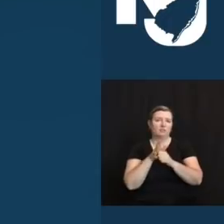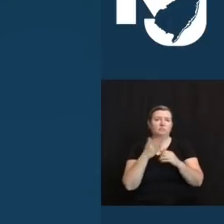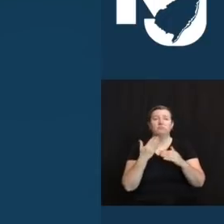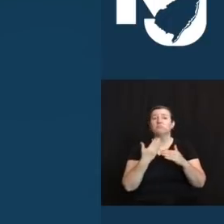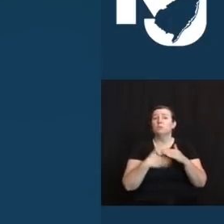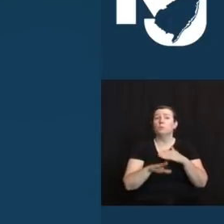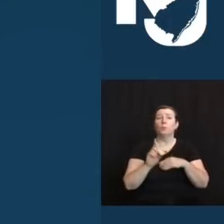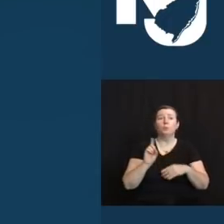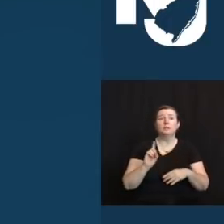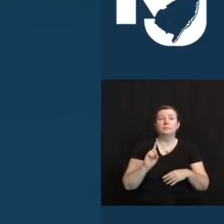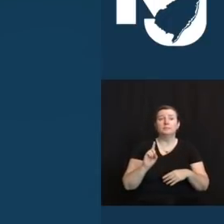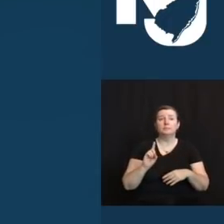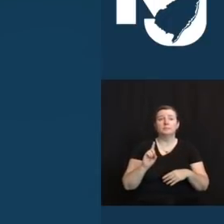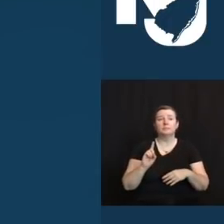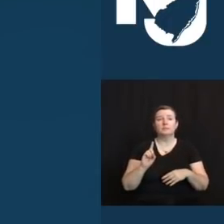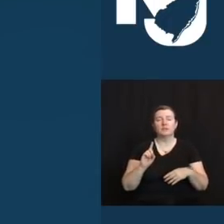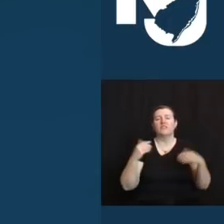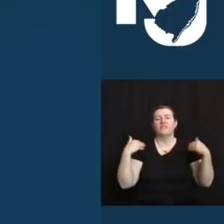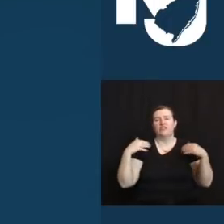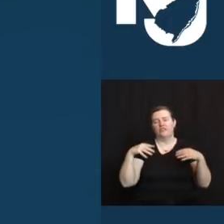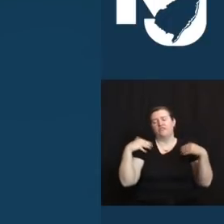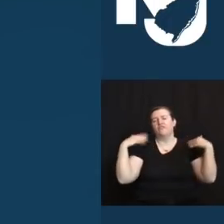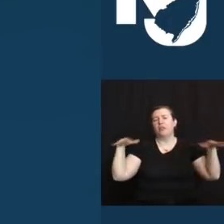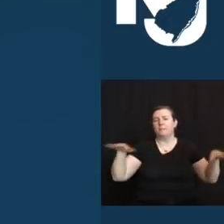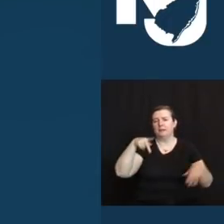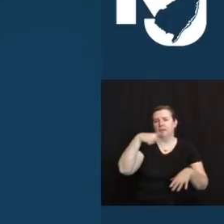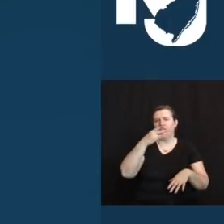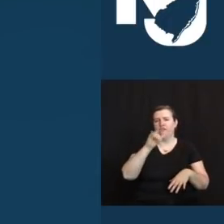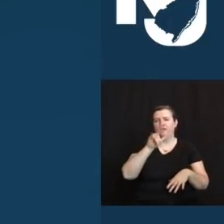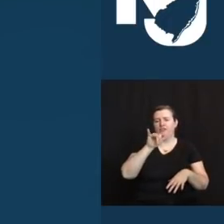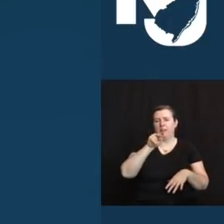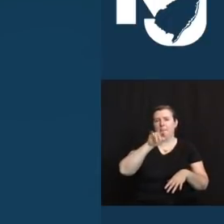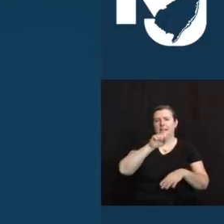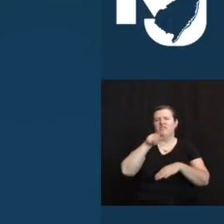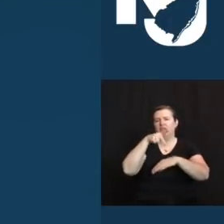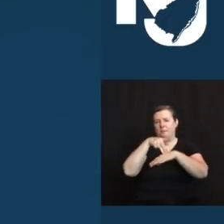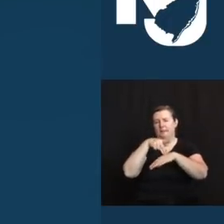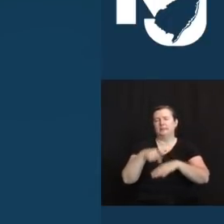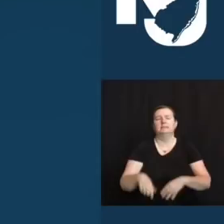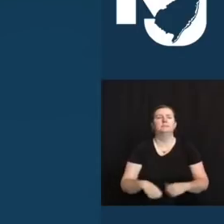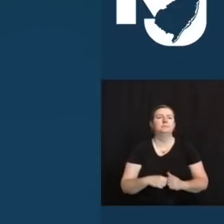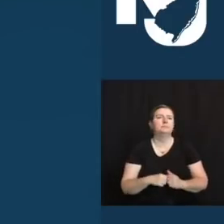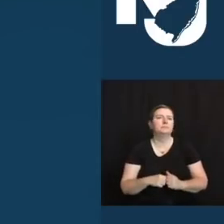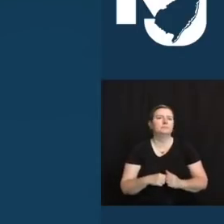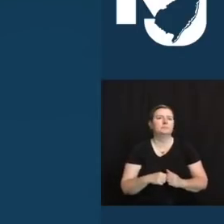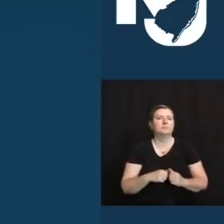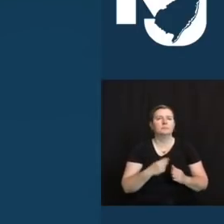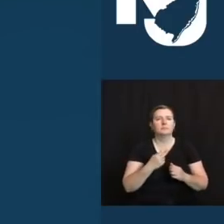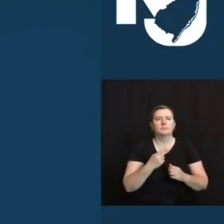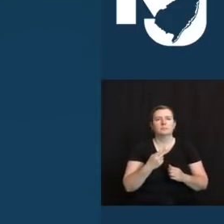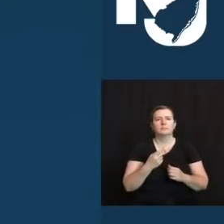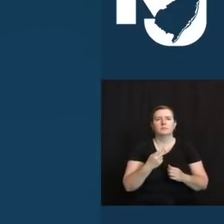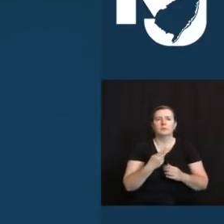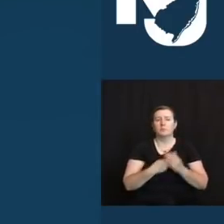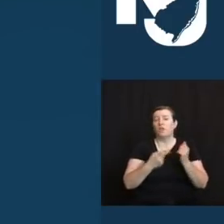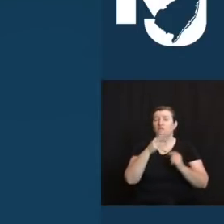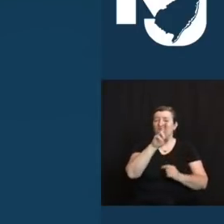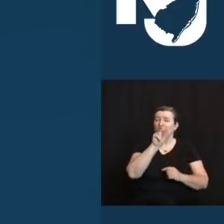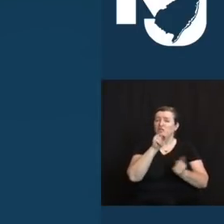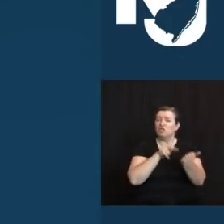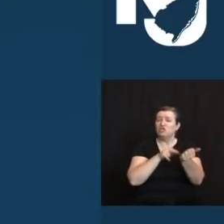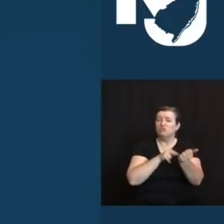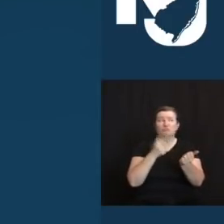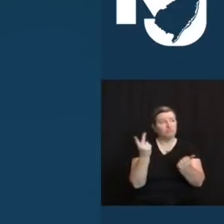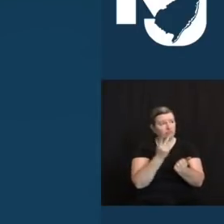were married, and they moved to New Jersey together. Both of them, by the way, were registered nurses, Judy, and both were among